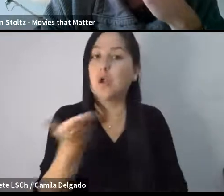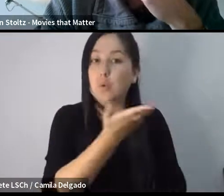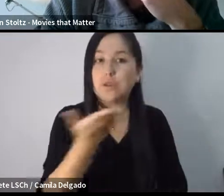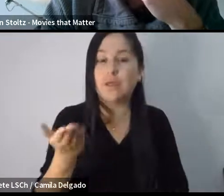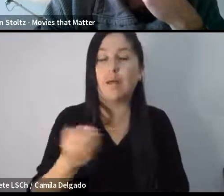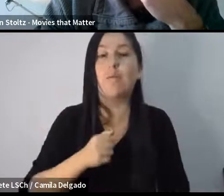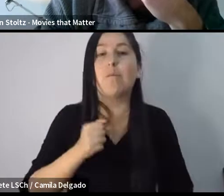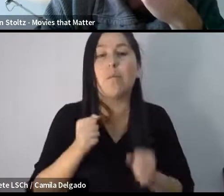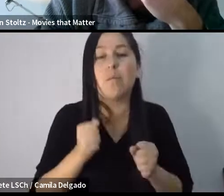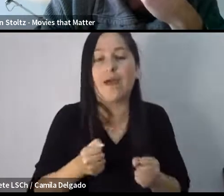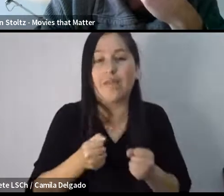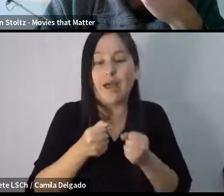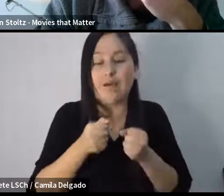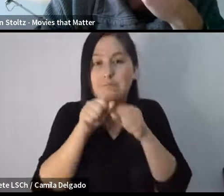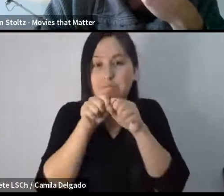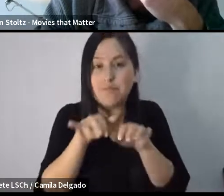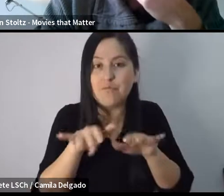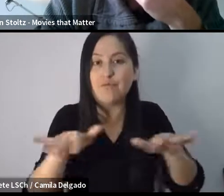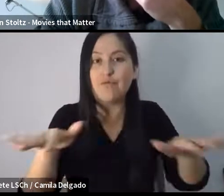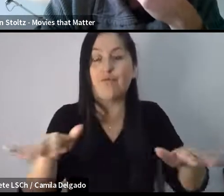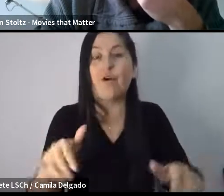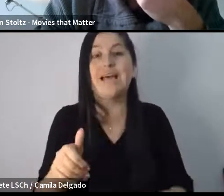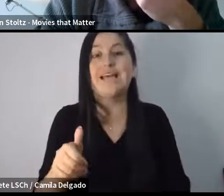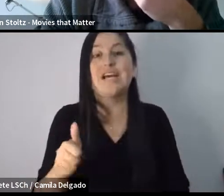los jóvenes cineastas chilenos.